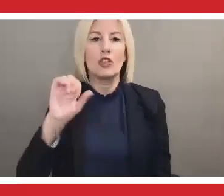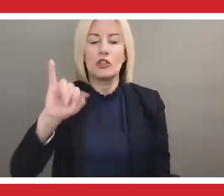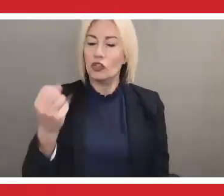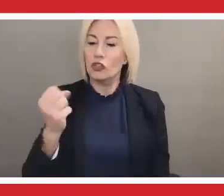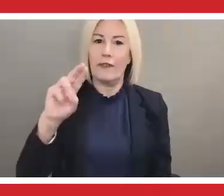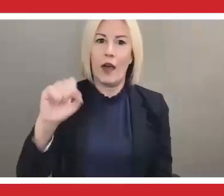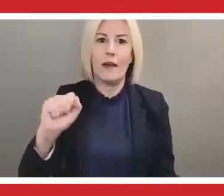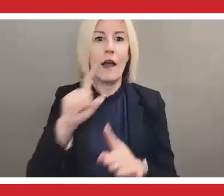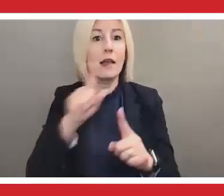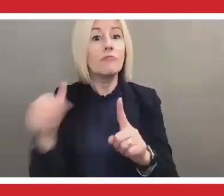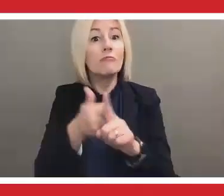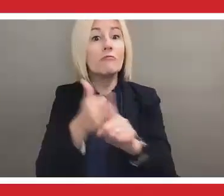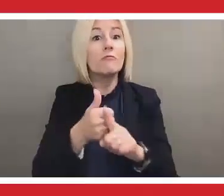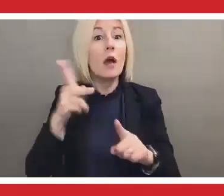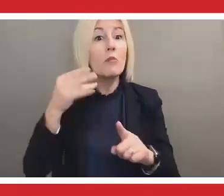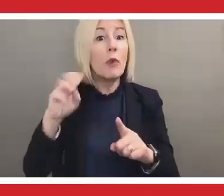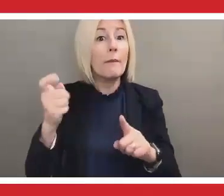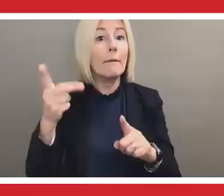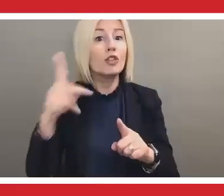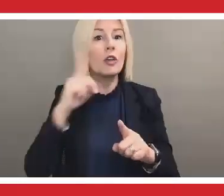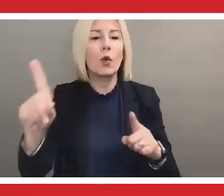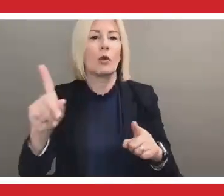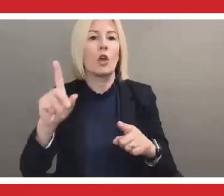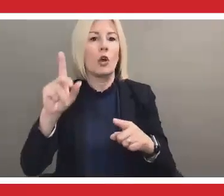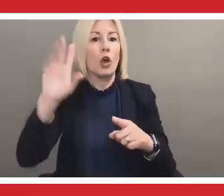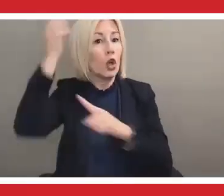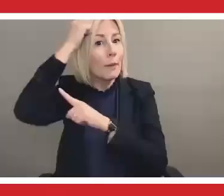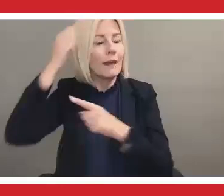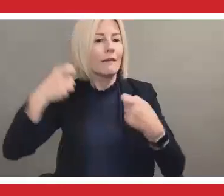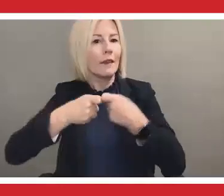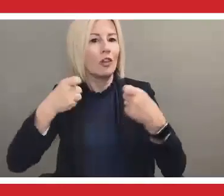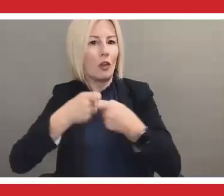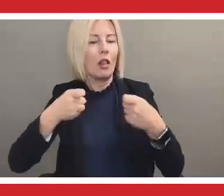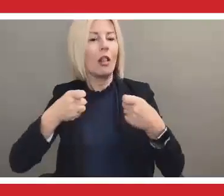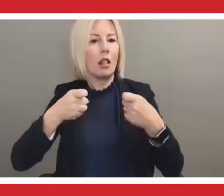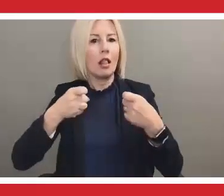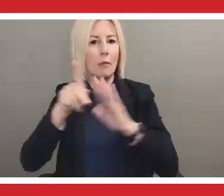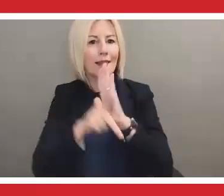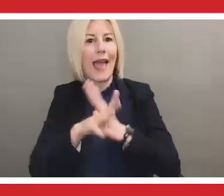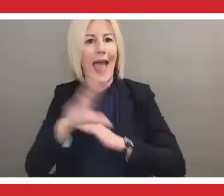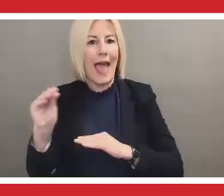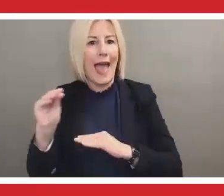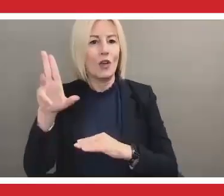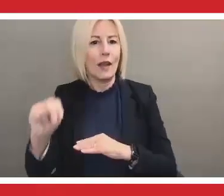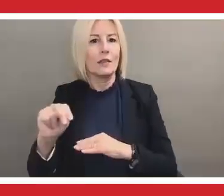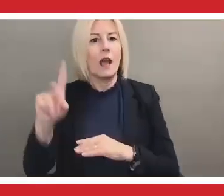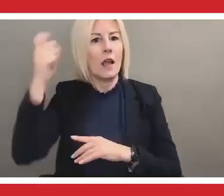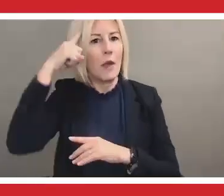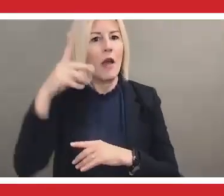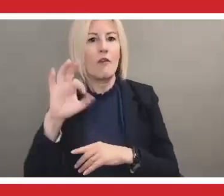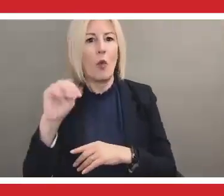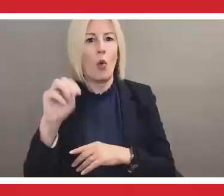Representative of the Prime Minister for European Digital Policy and member of the United Nations Internet Governments Forum Leadership